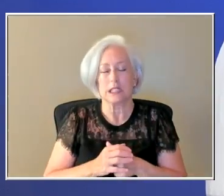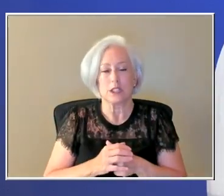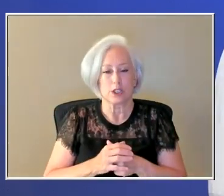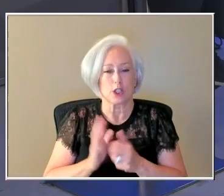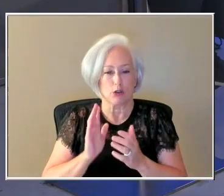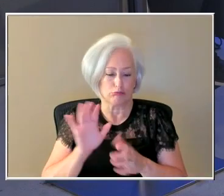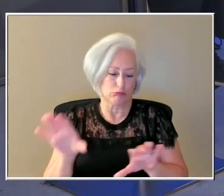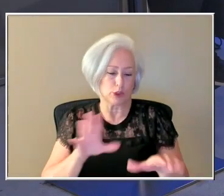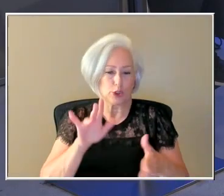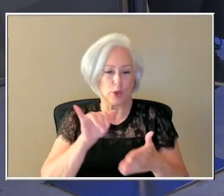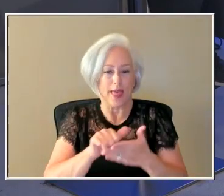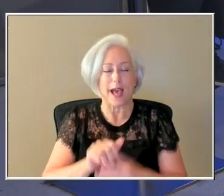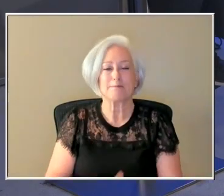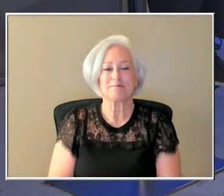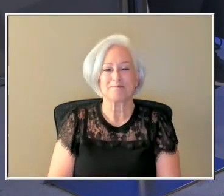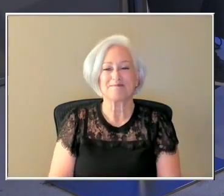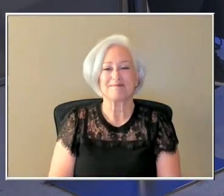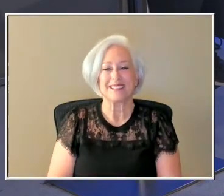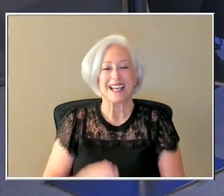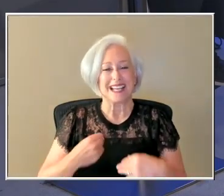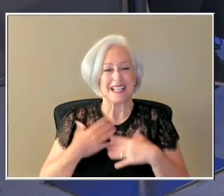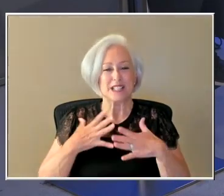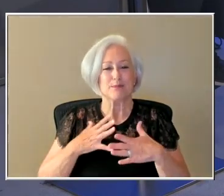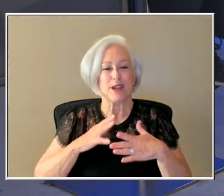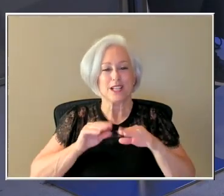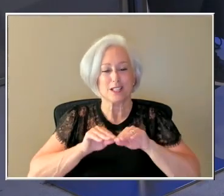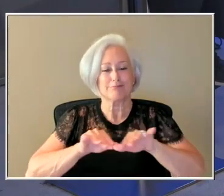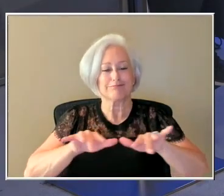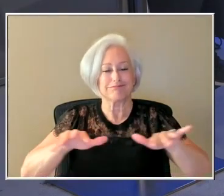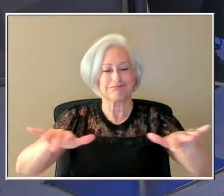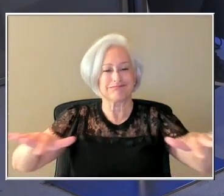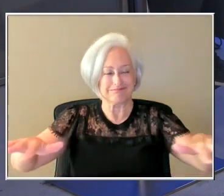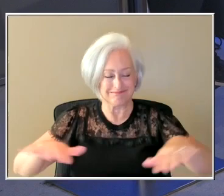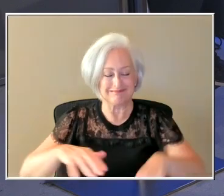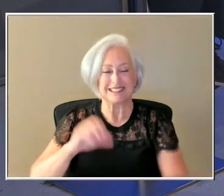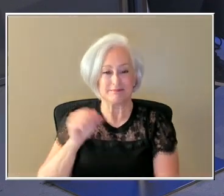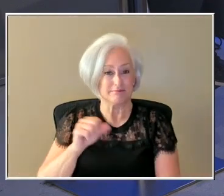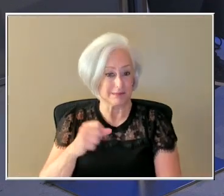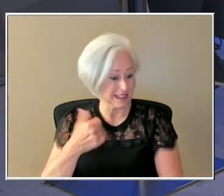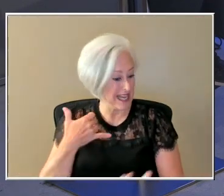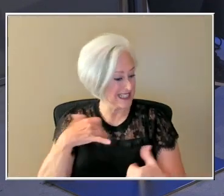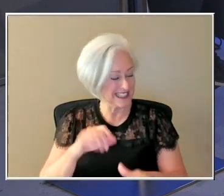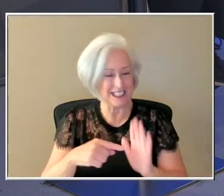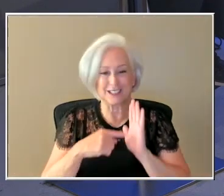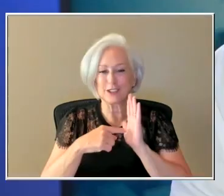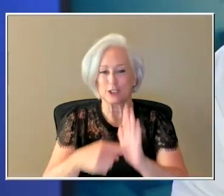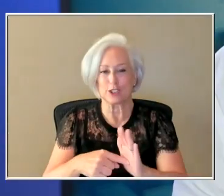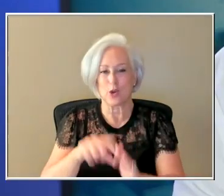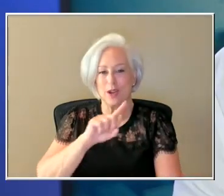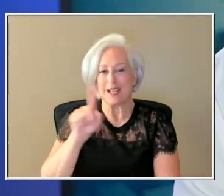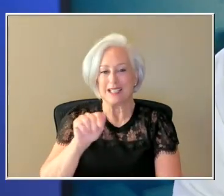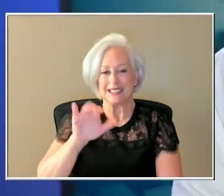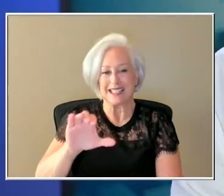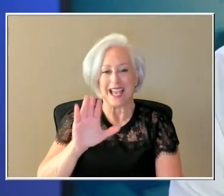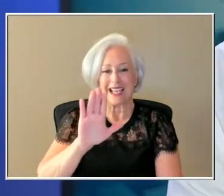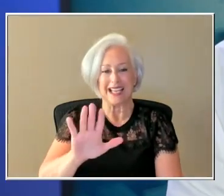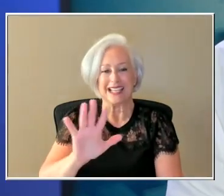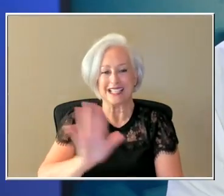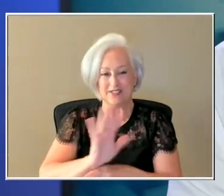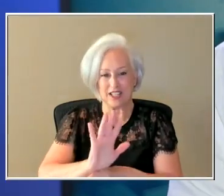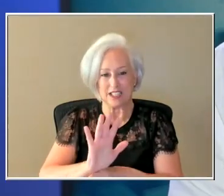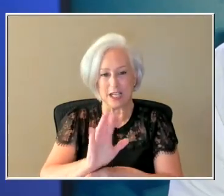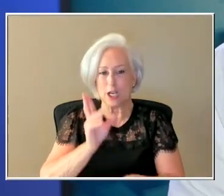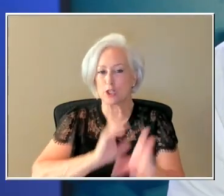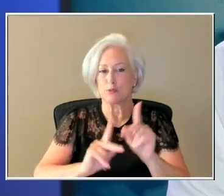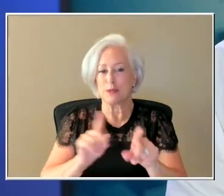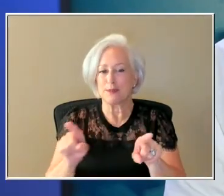Yeah, inspiration reaches across all diagnoses, right? And I still show Zac's videos to other patients in his similar situation, just again